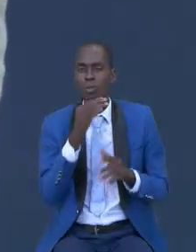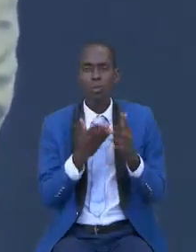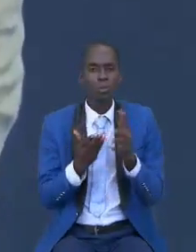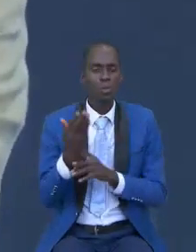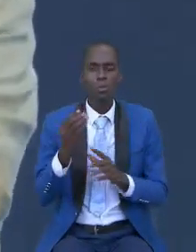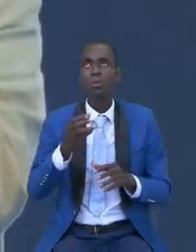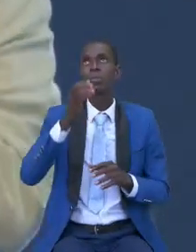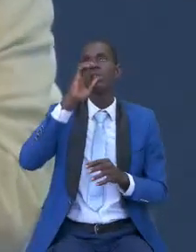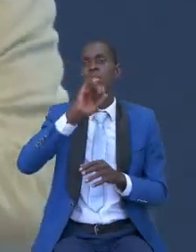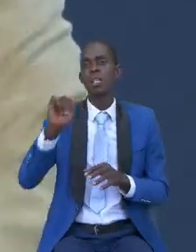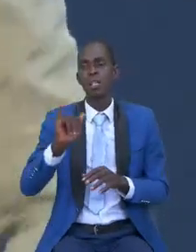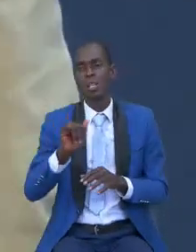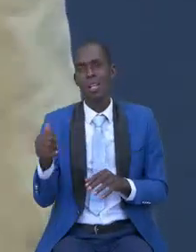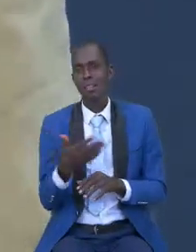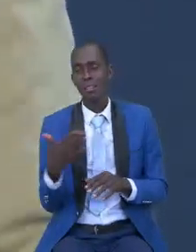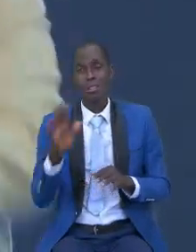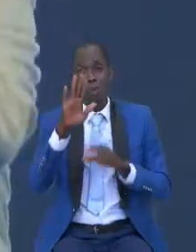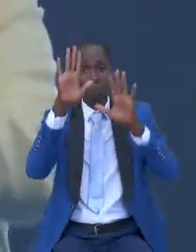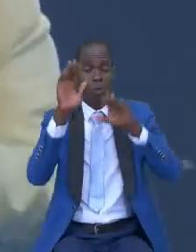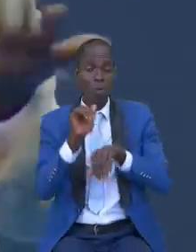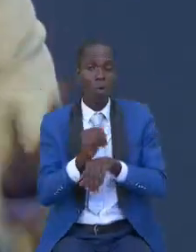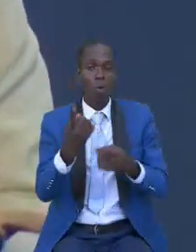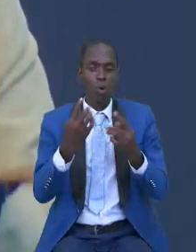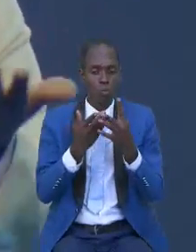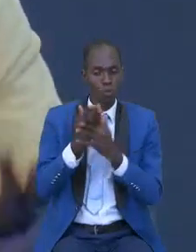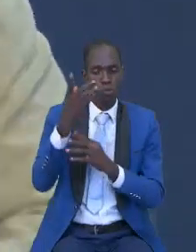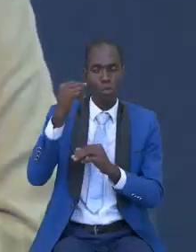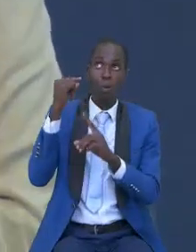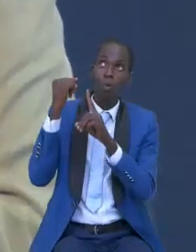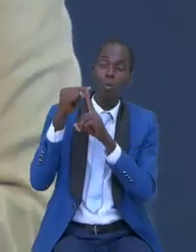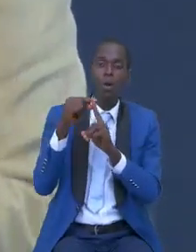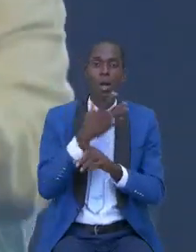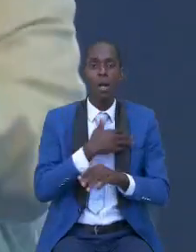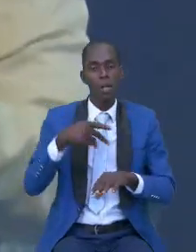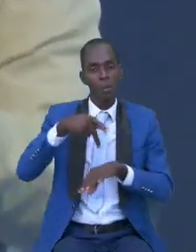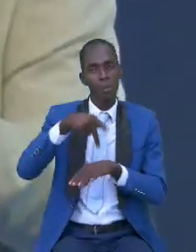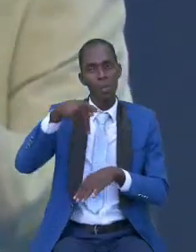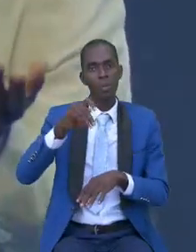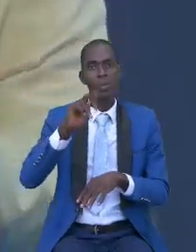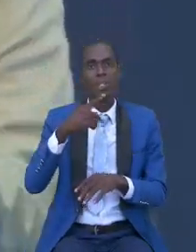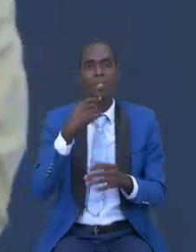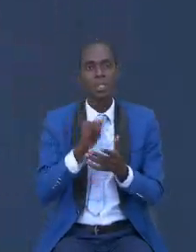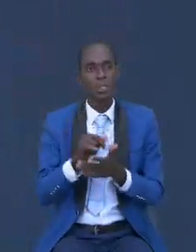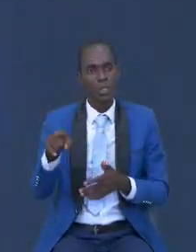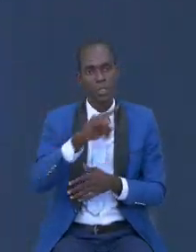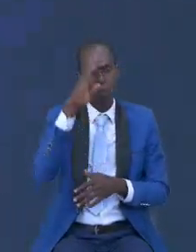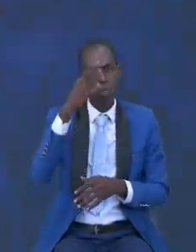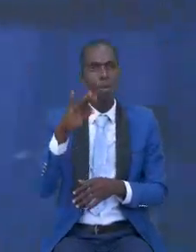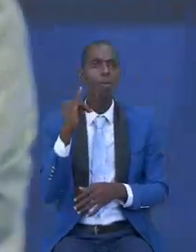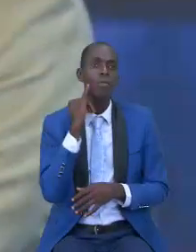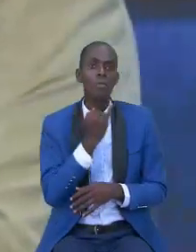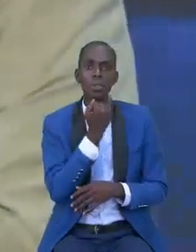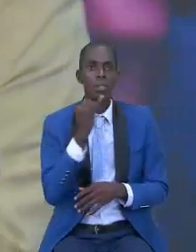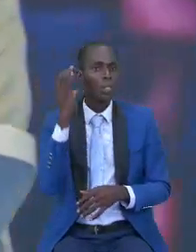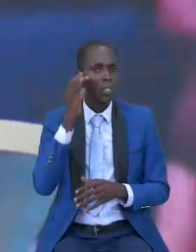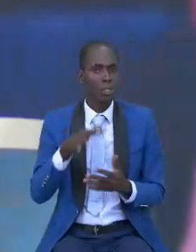Your miracle comes through the word. And so Peter said, ye men of Israel, hear these words, Jesus